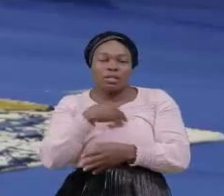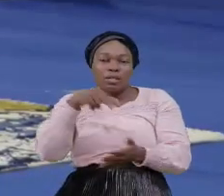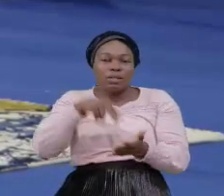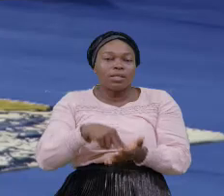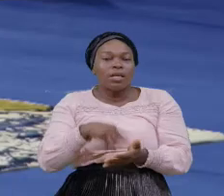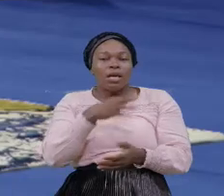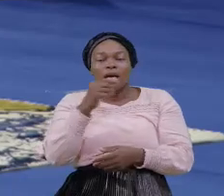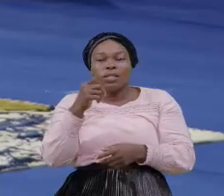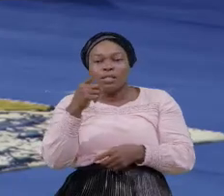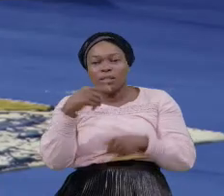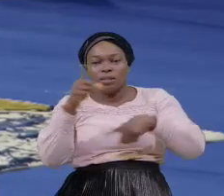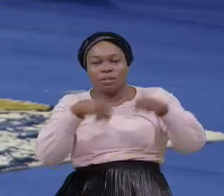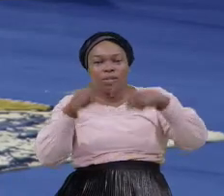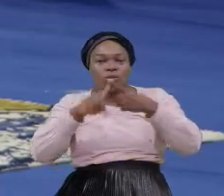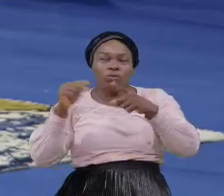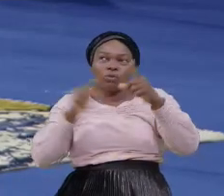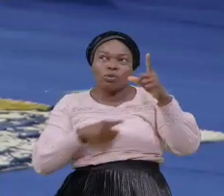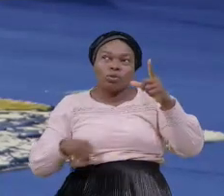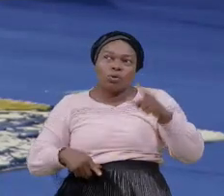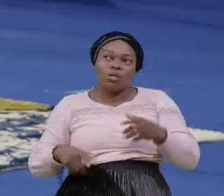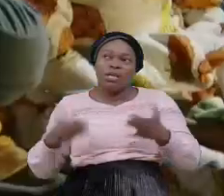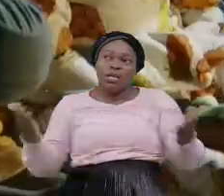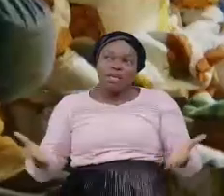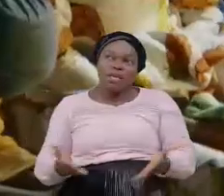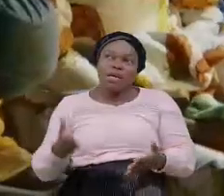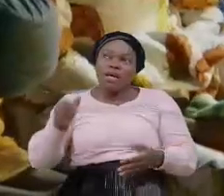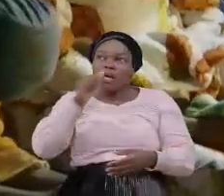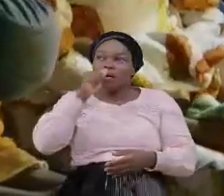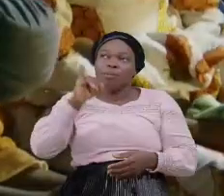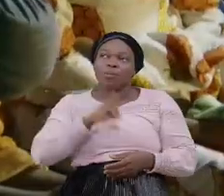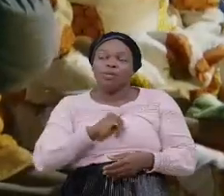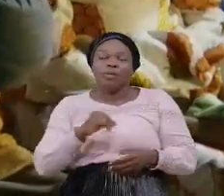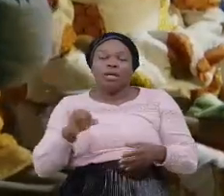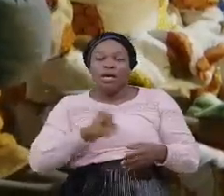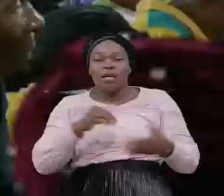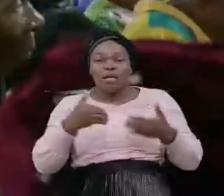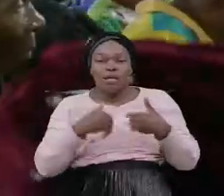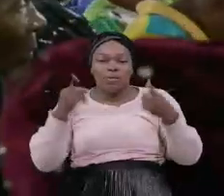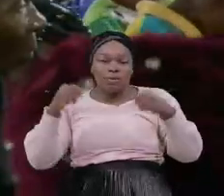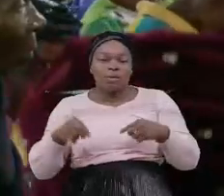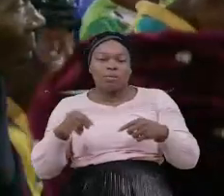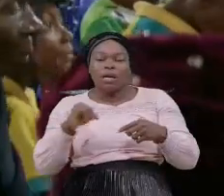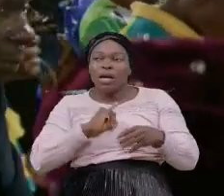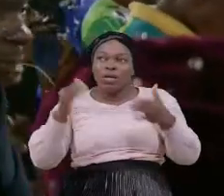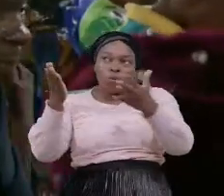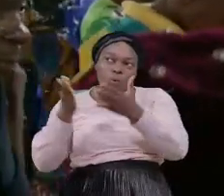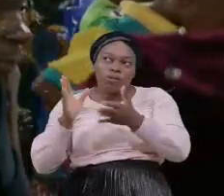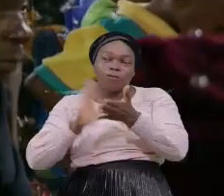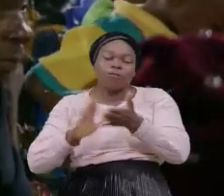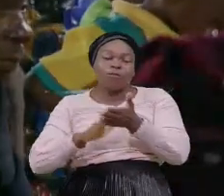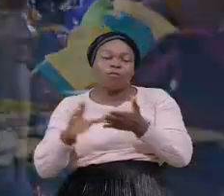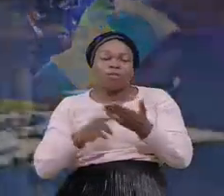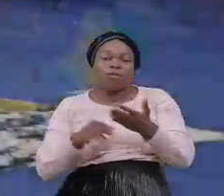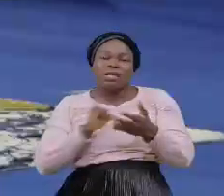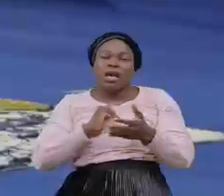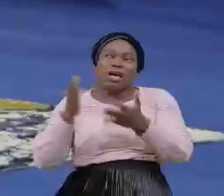am. Here I am. This is what I've been waiting for. I want forgiveness. I want freedom. I want the rope